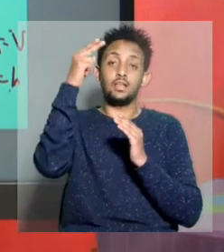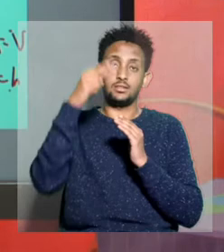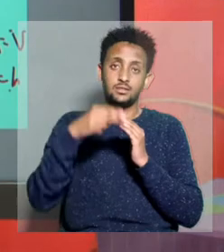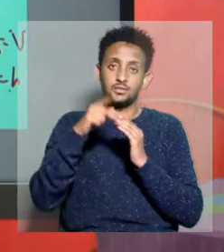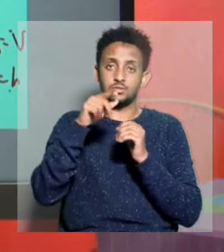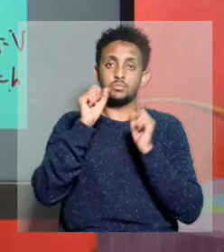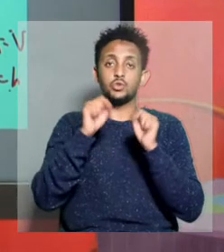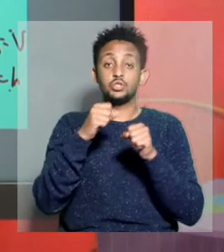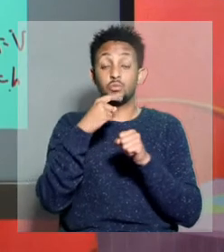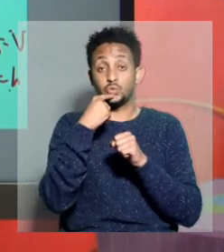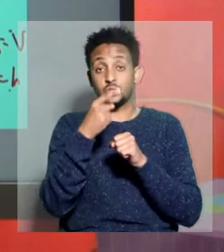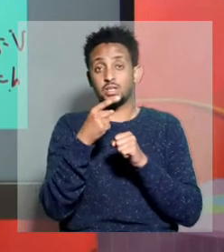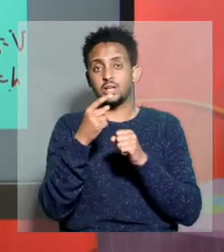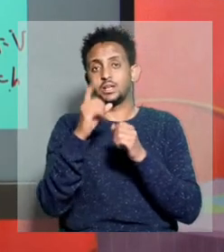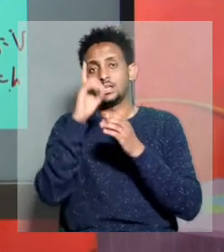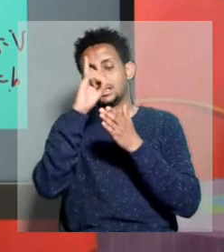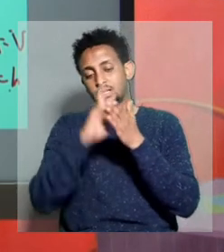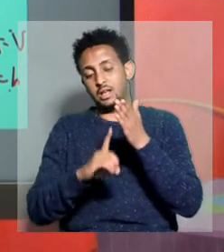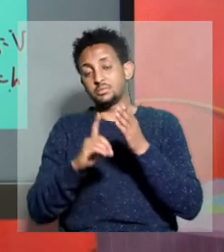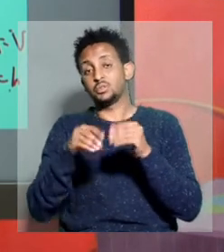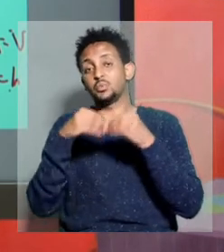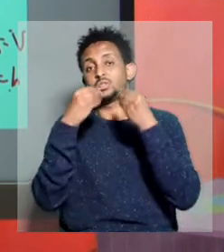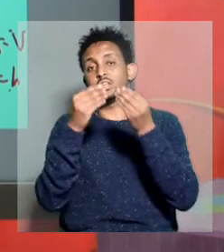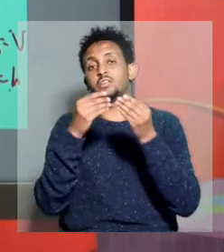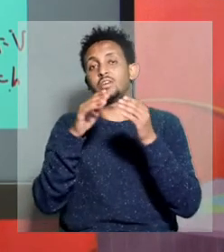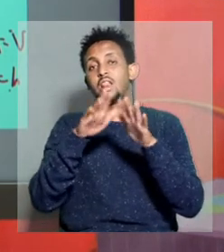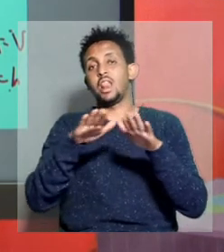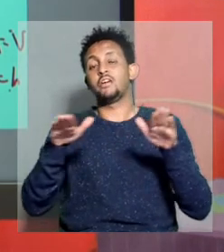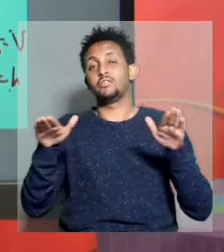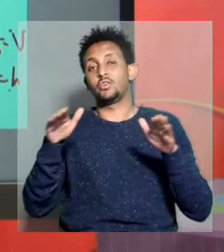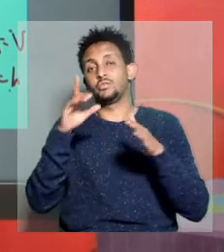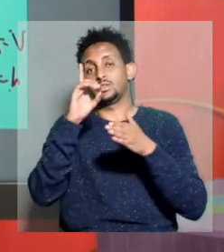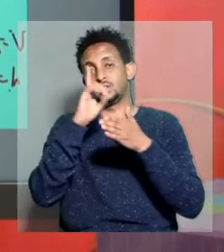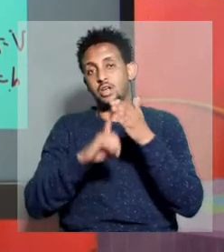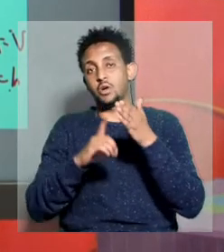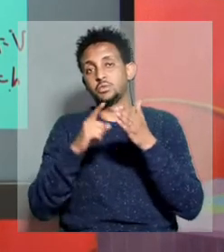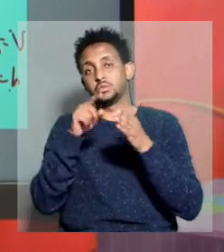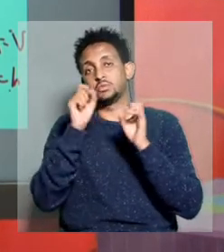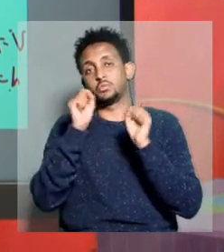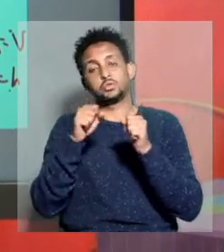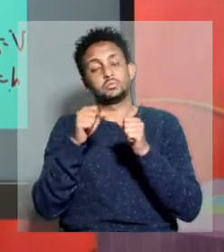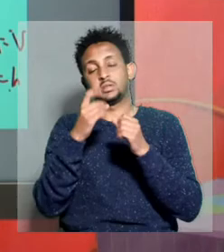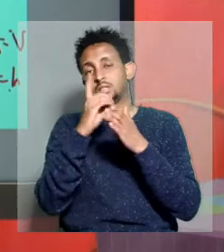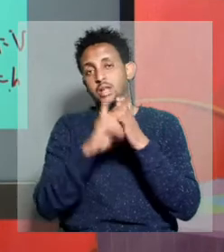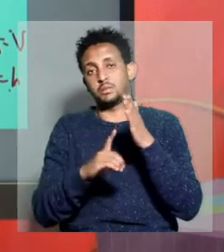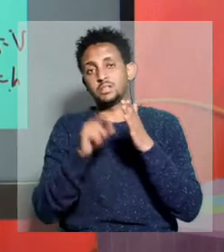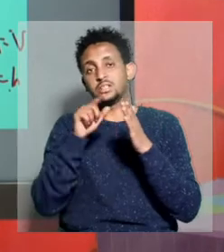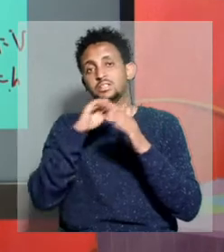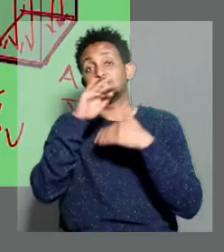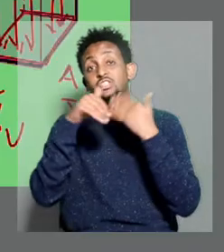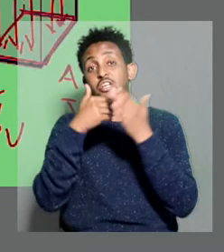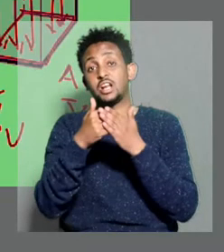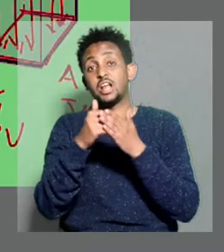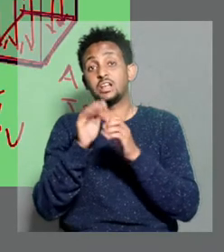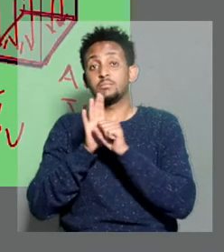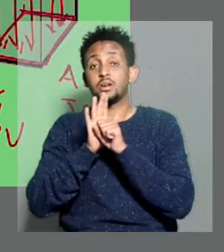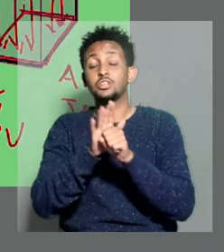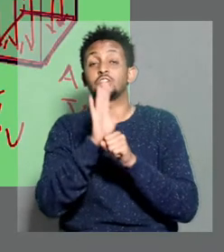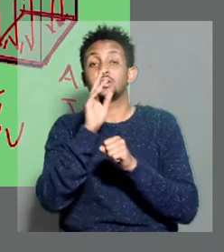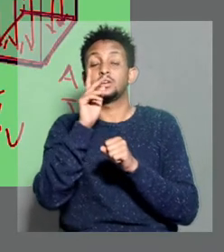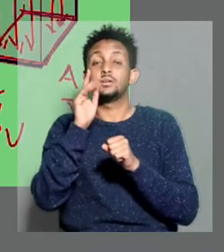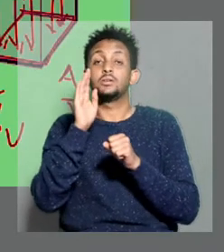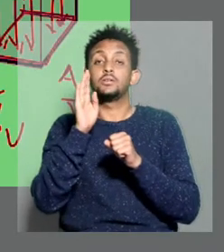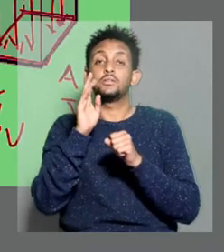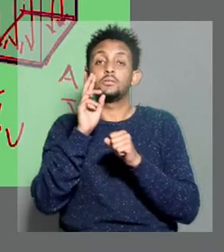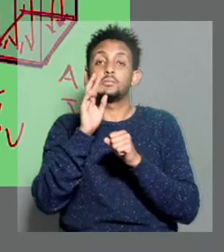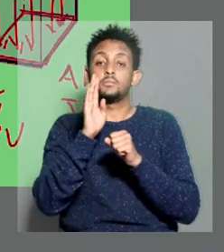be possible to say depth from a given level of water down. It's possible to say depth. Therefore, generally, pressure P of a